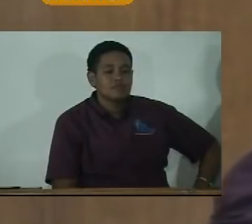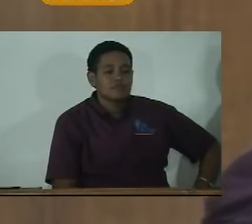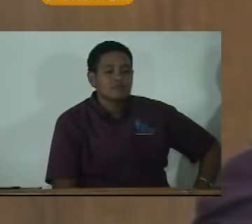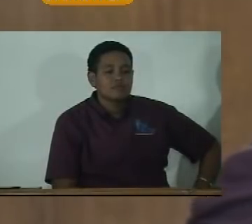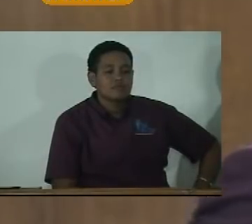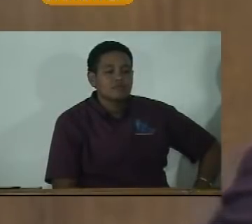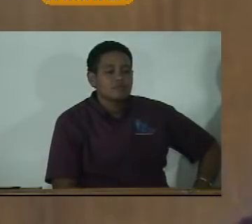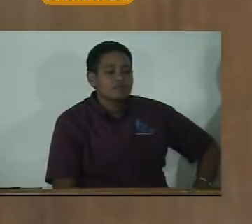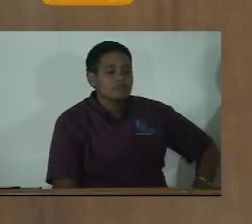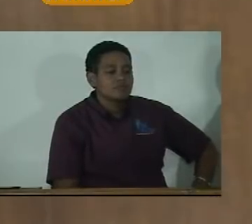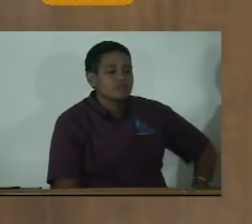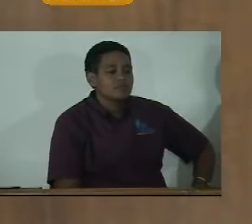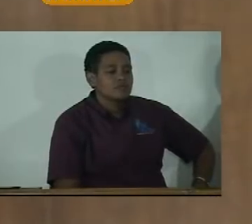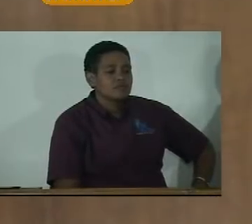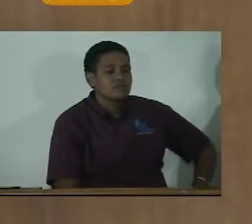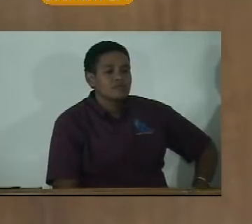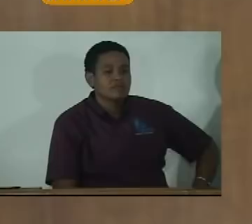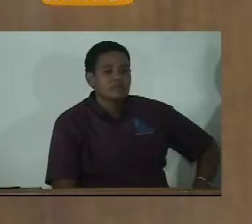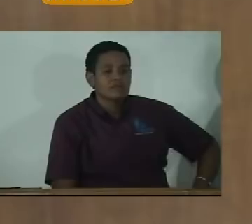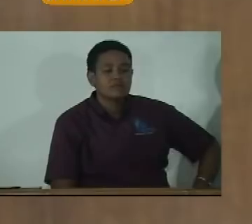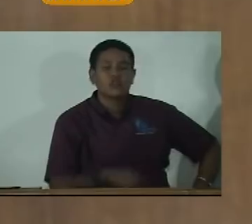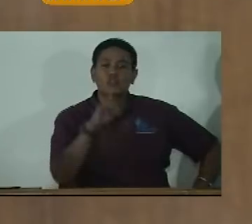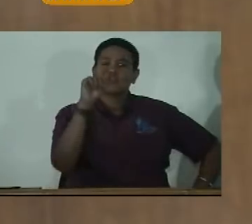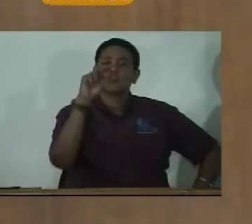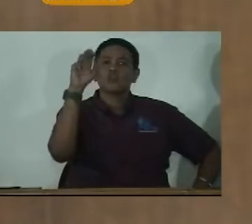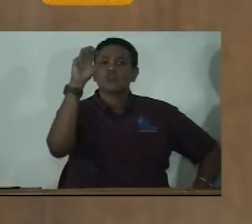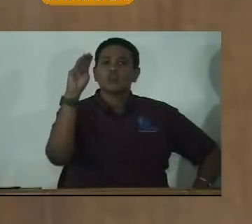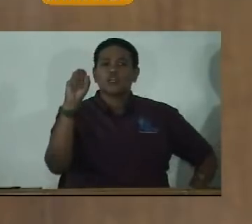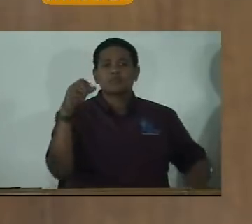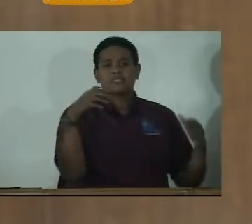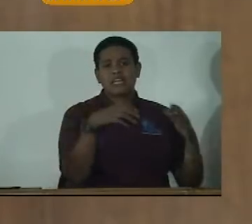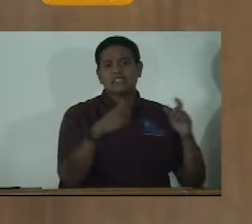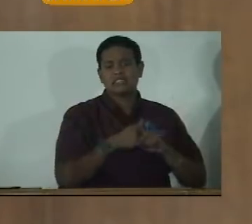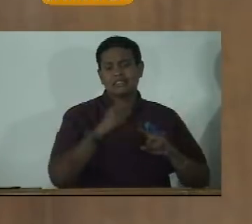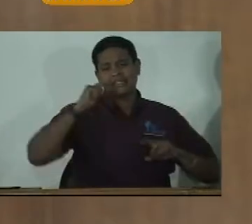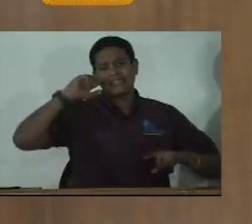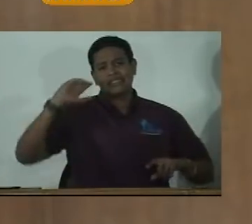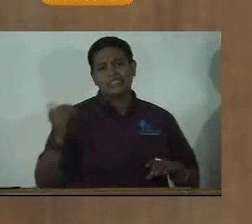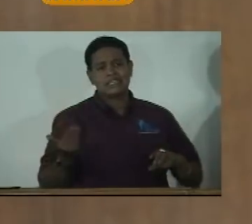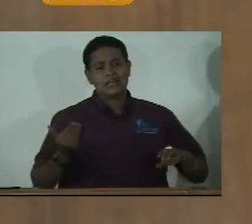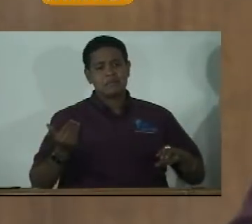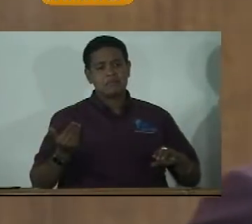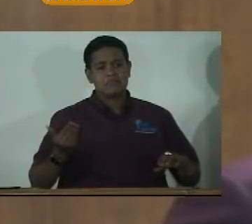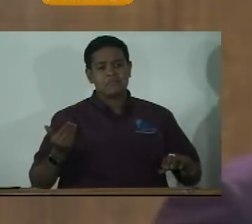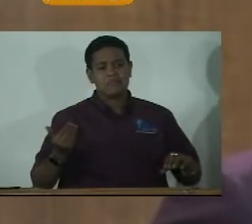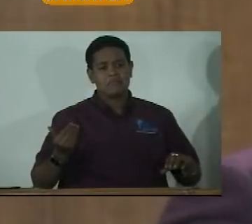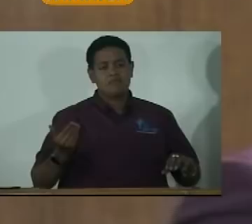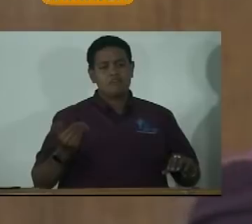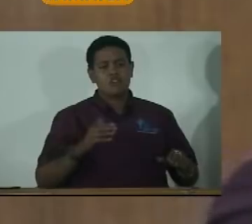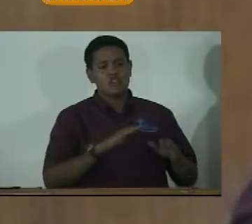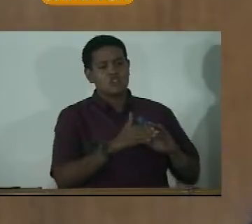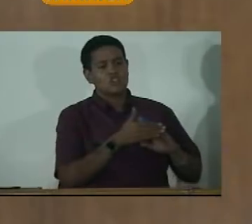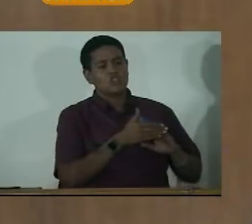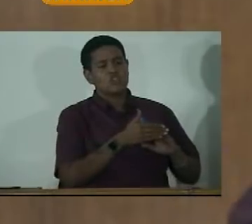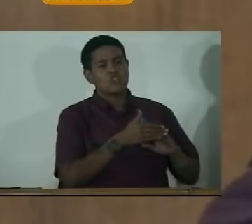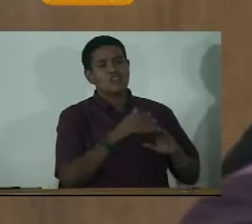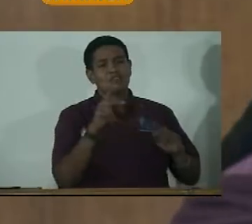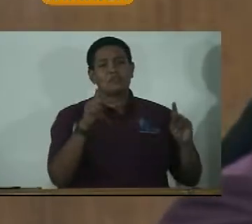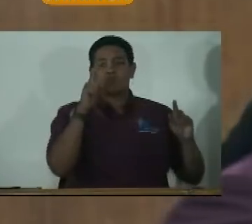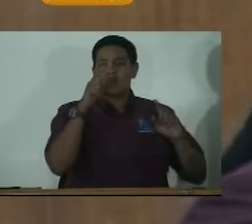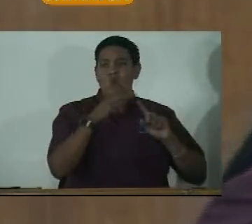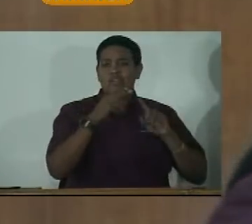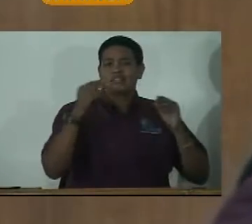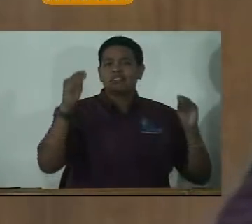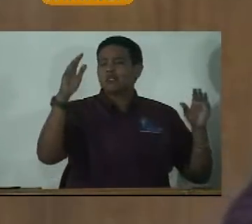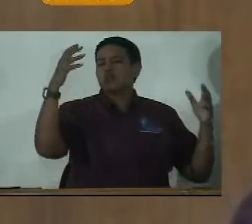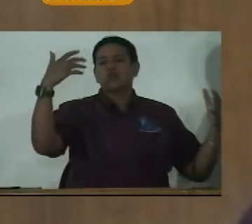There seems to be an emotion that the tourism sector don't want local products. As a person who has been in that